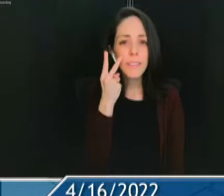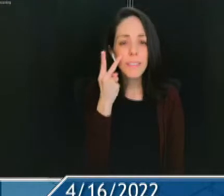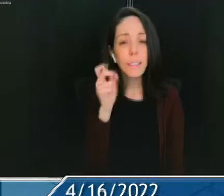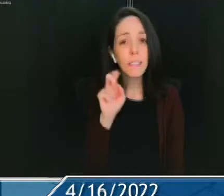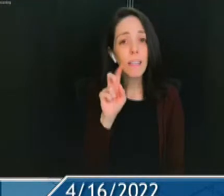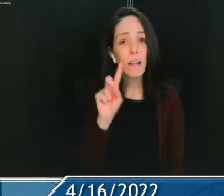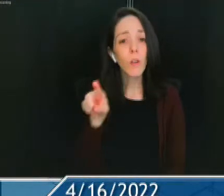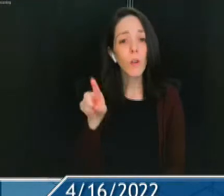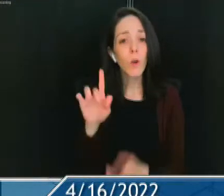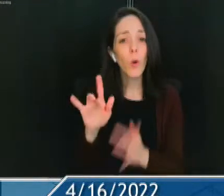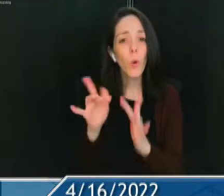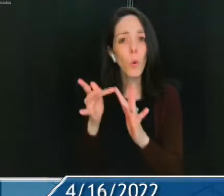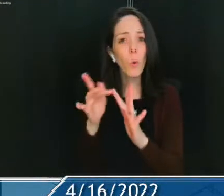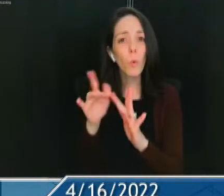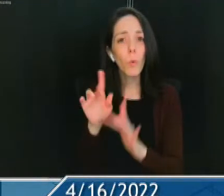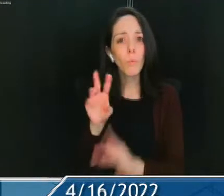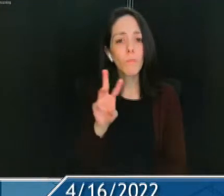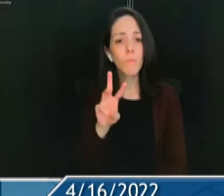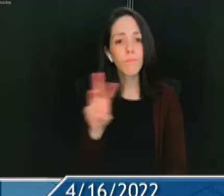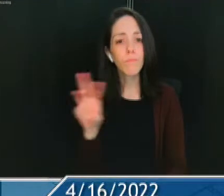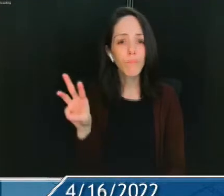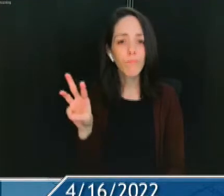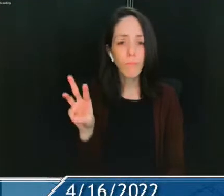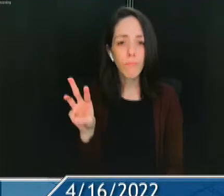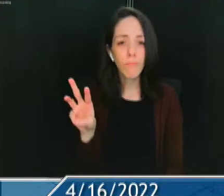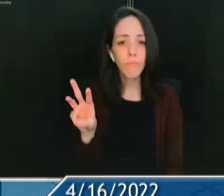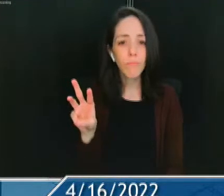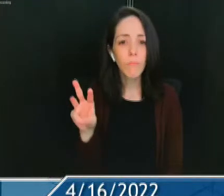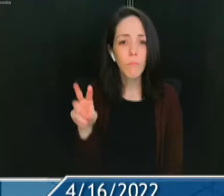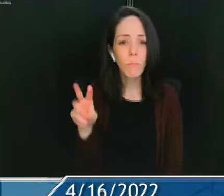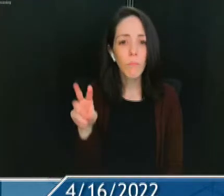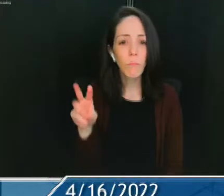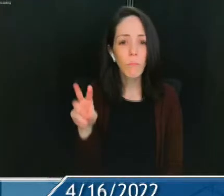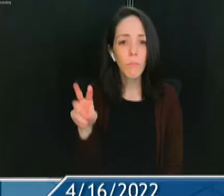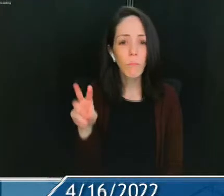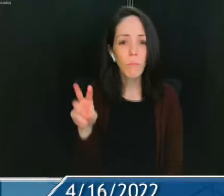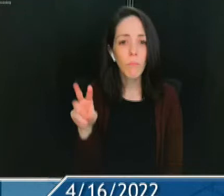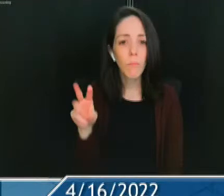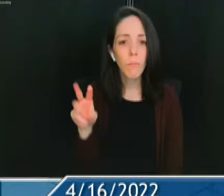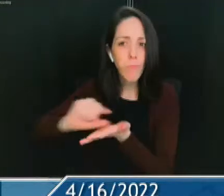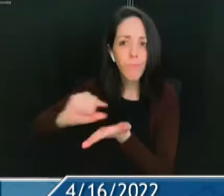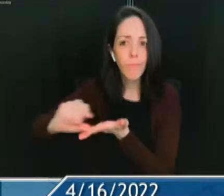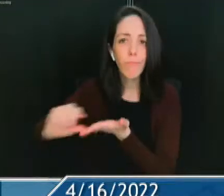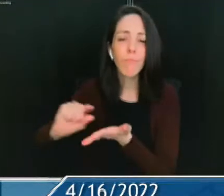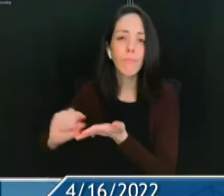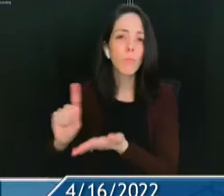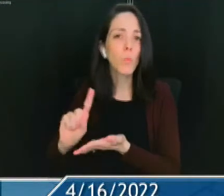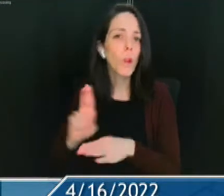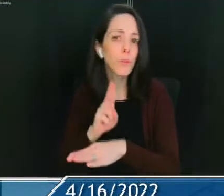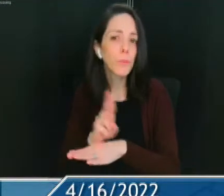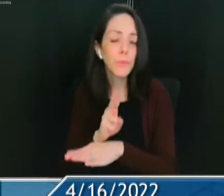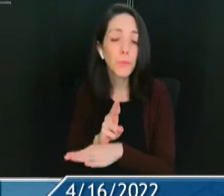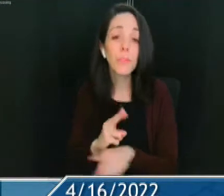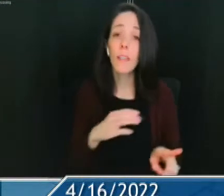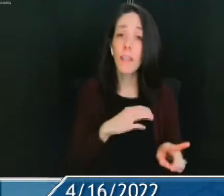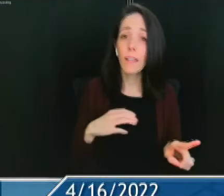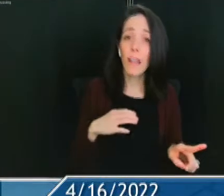the city's website to see how those resources were allocated by the council. And the council may choose to allocate the second tranche of $104